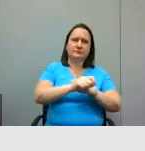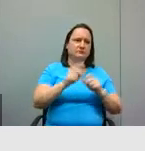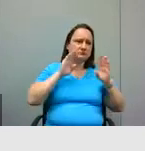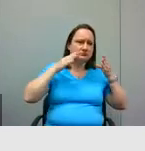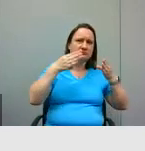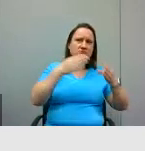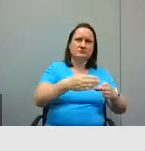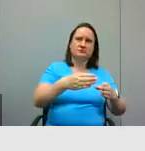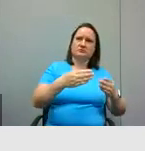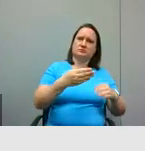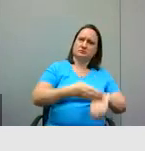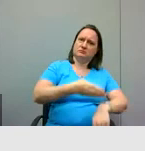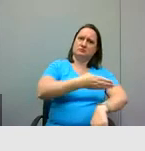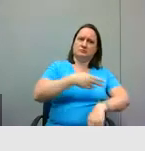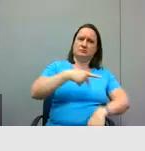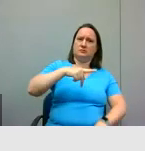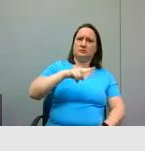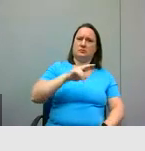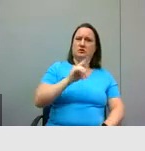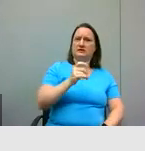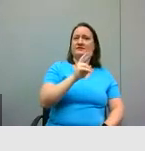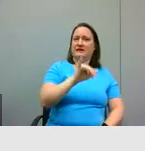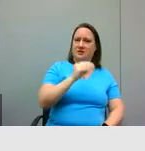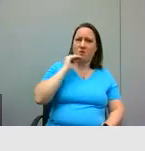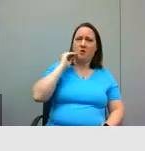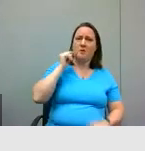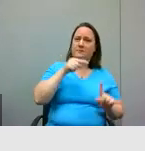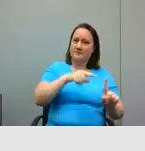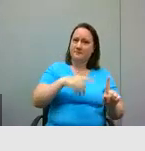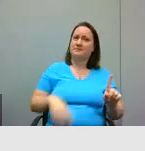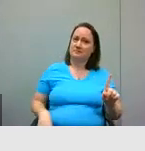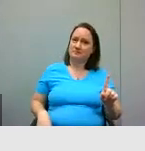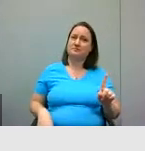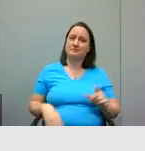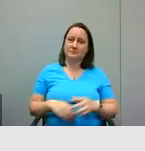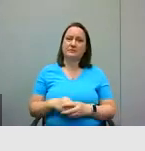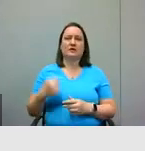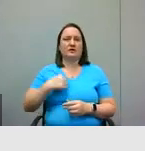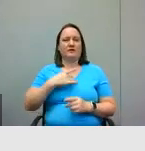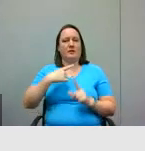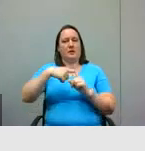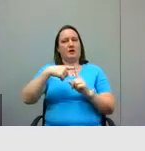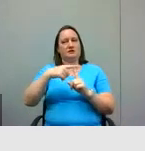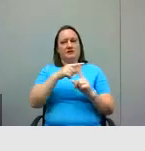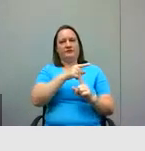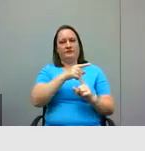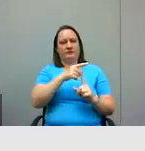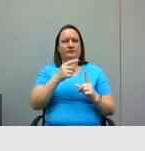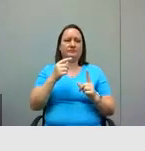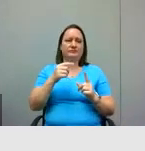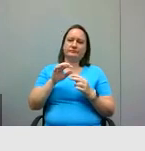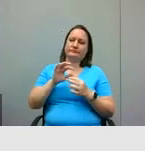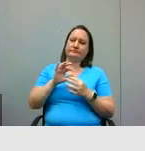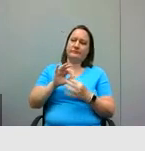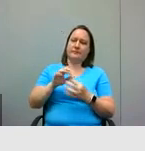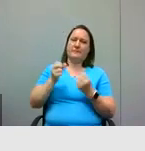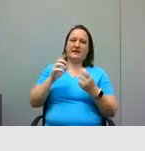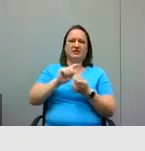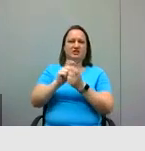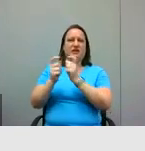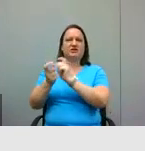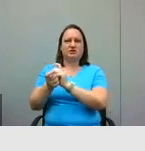positive about a number of the changes. And I expect many of you have been in those same situations.